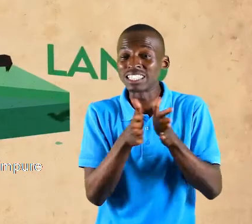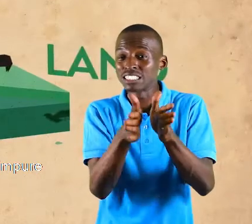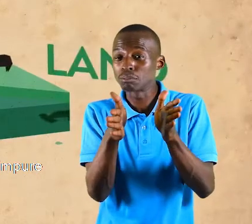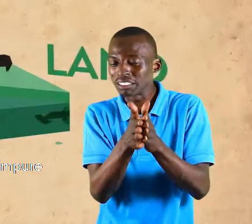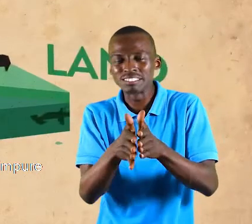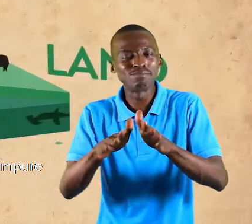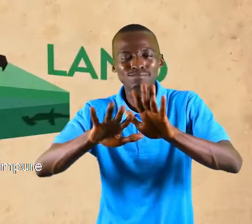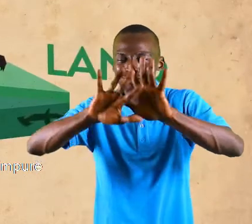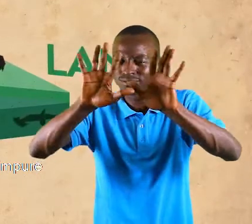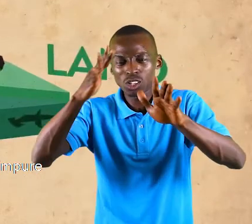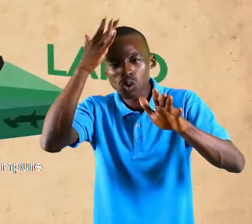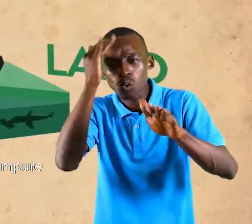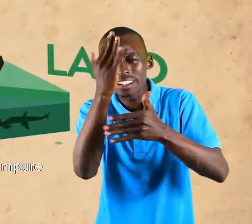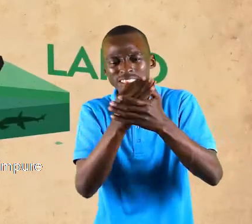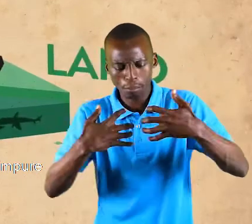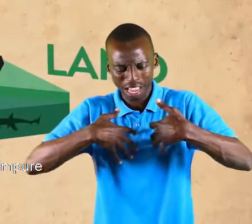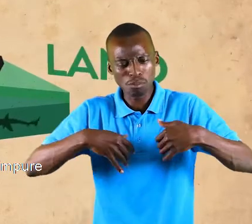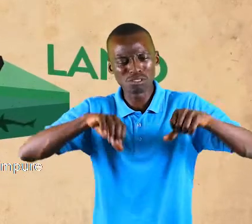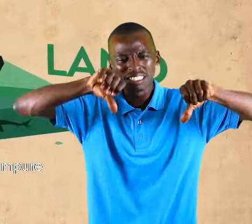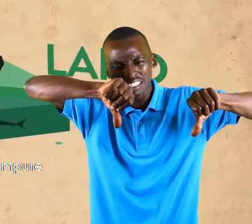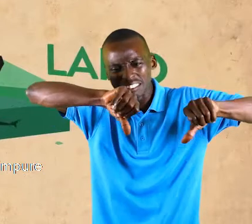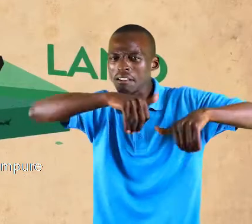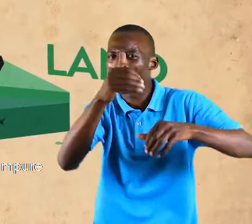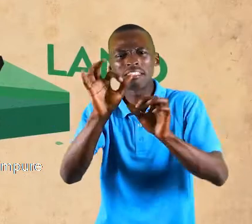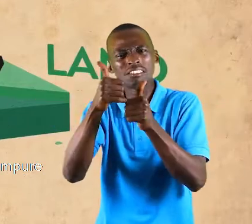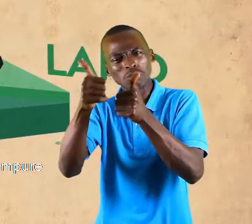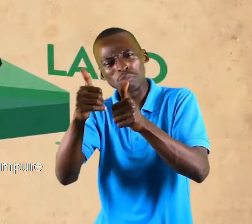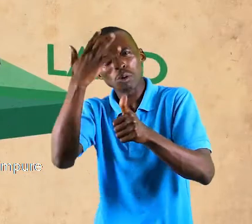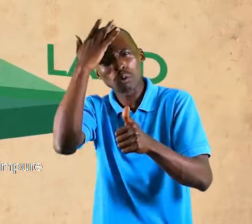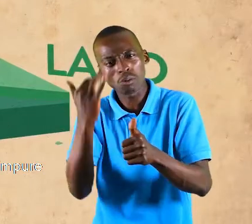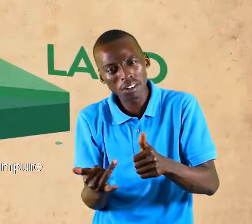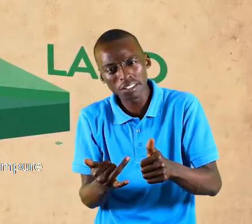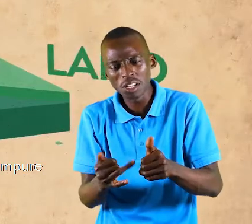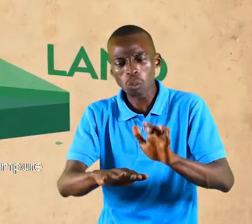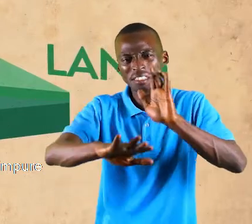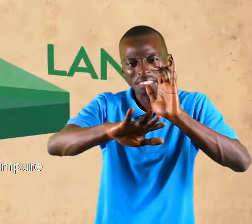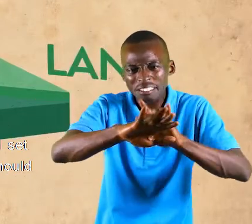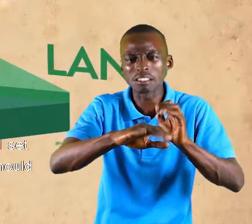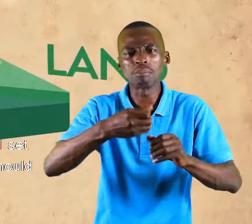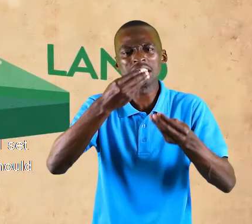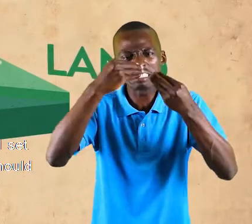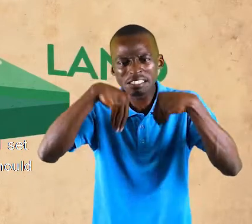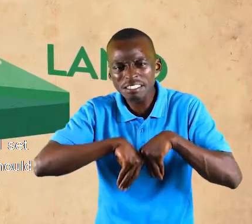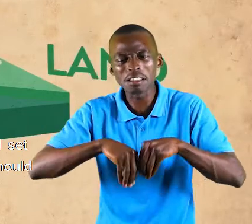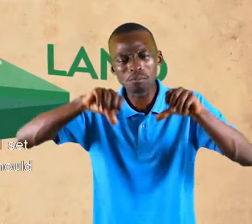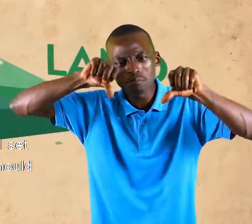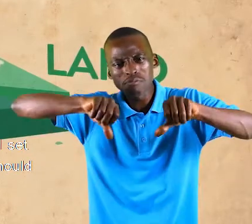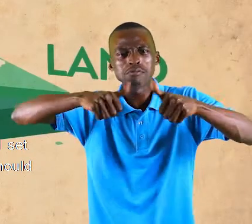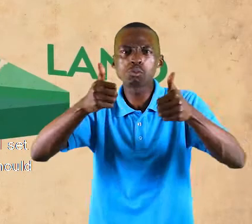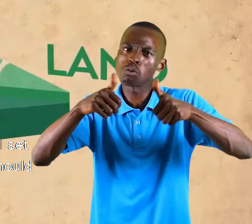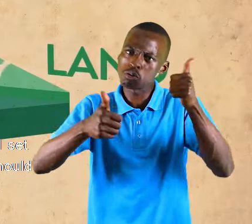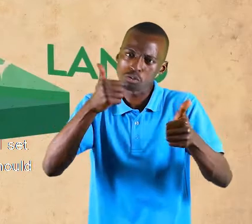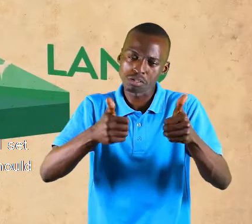text is just not clear about why certain animals are impure or why touching or eating them makes you impure. What is clear, however,